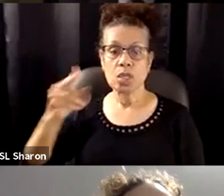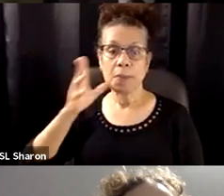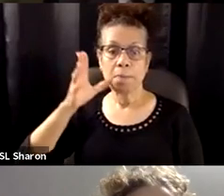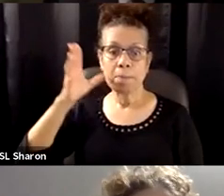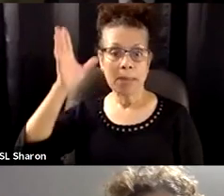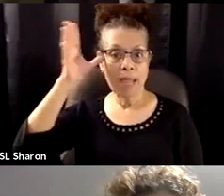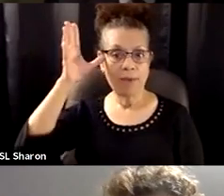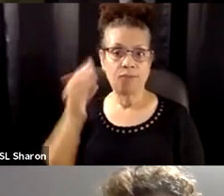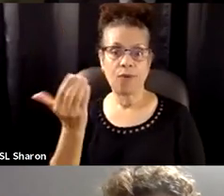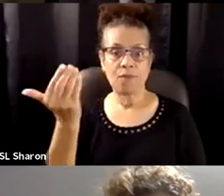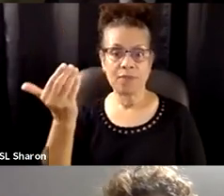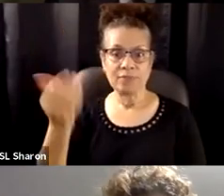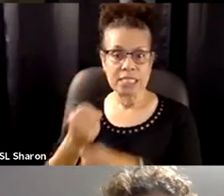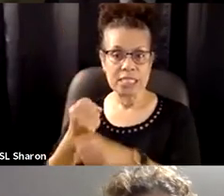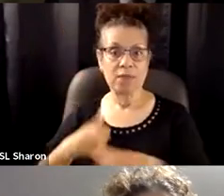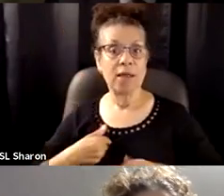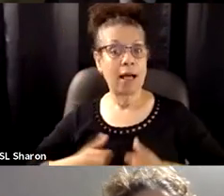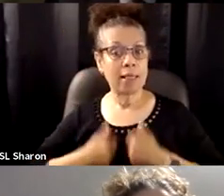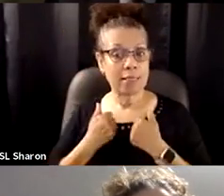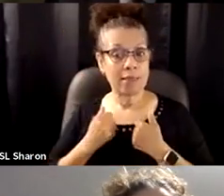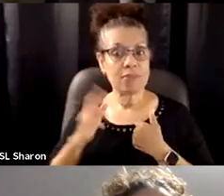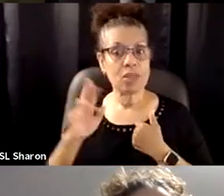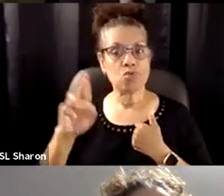plus years and i live in roxbury